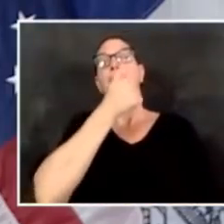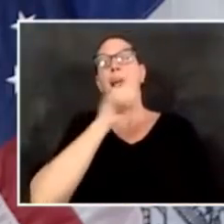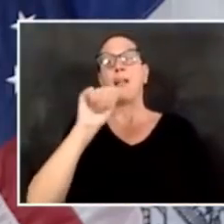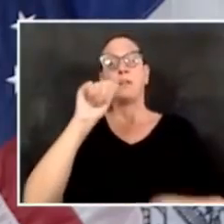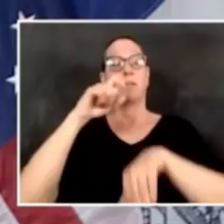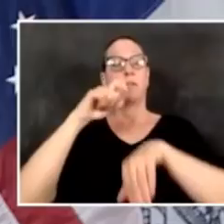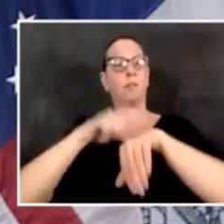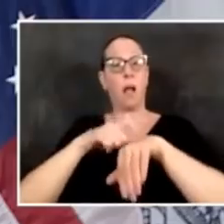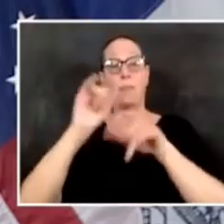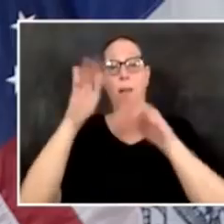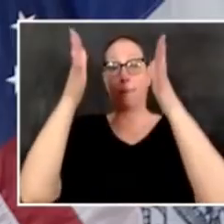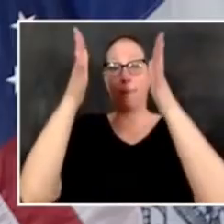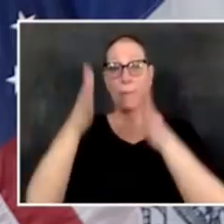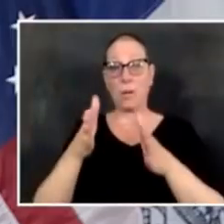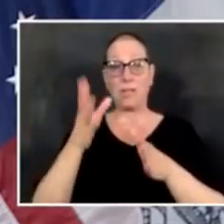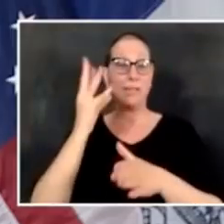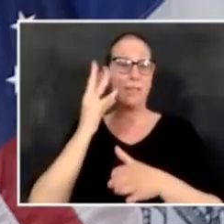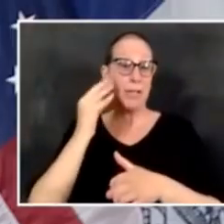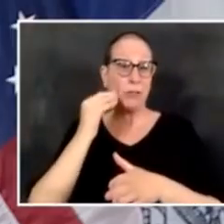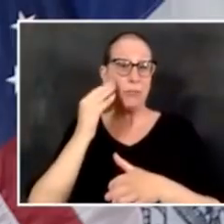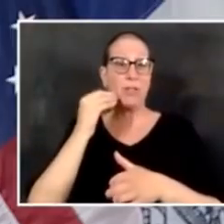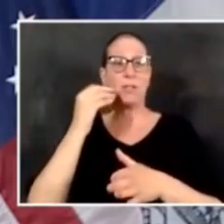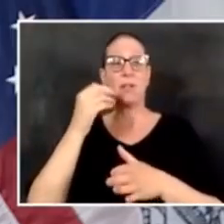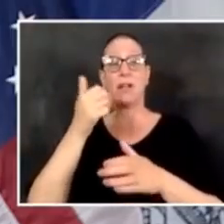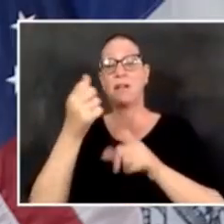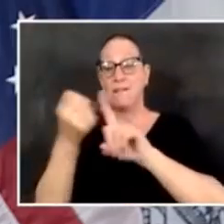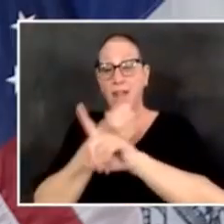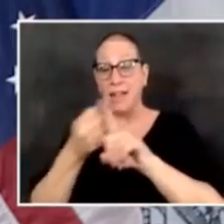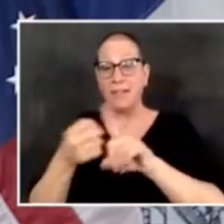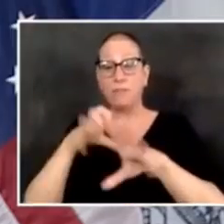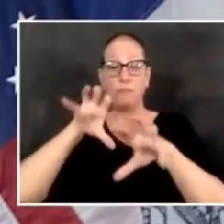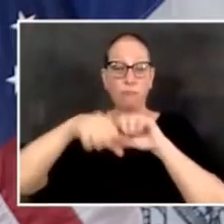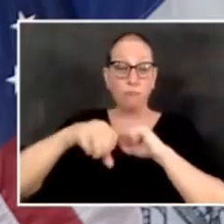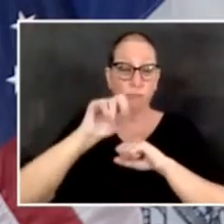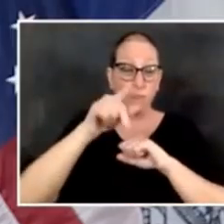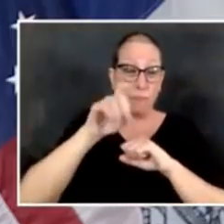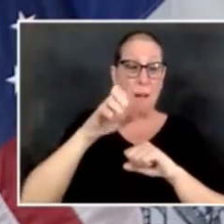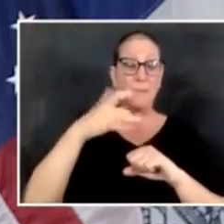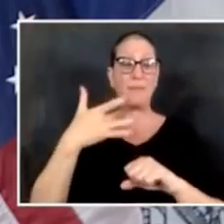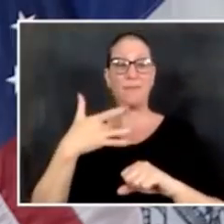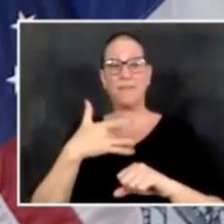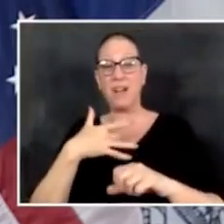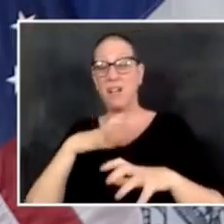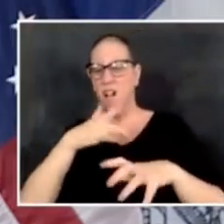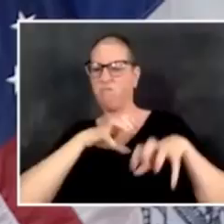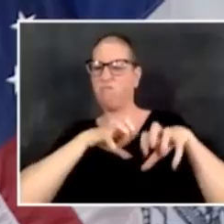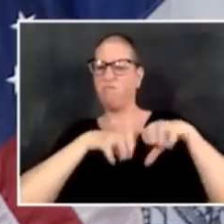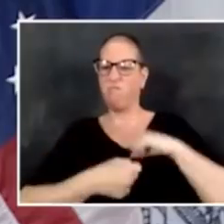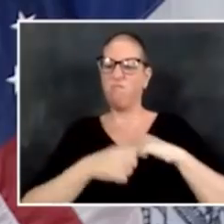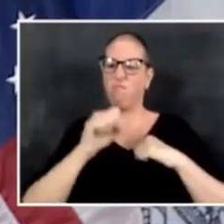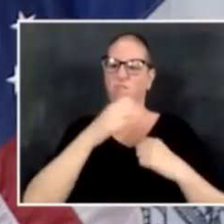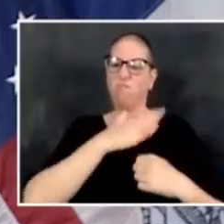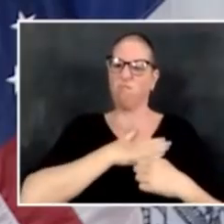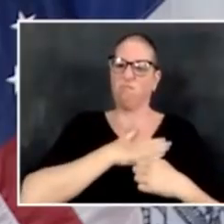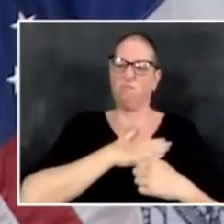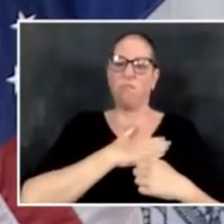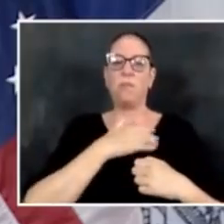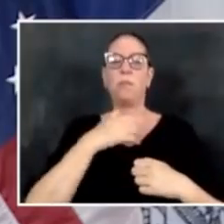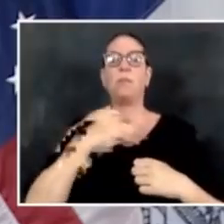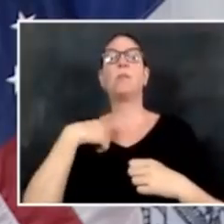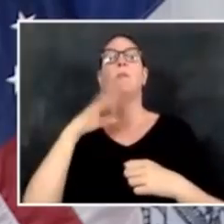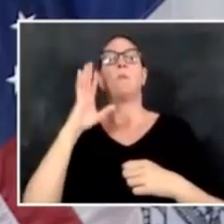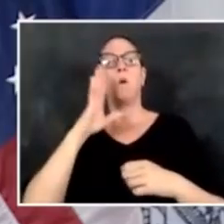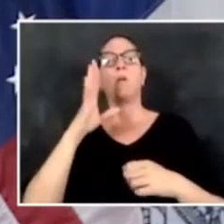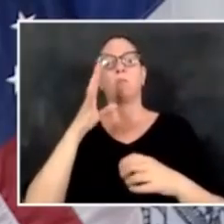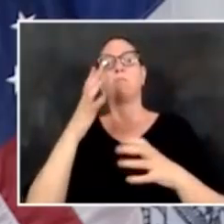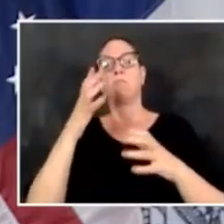all of us, and we will certainly bring the individual involved, the perpetrator, to justice. There's no question, and we'll support